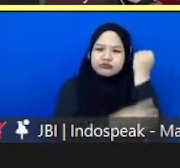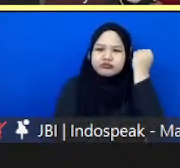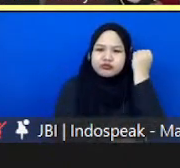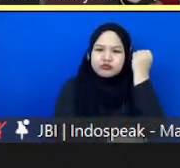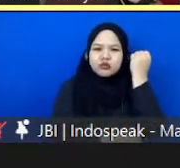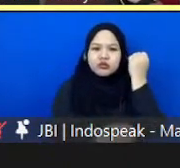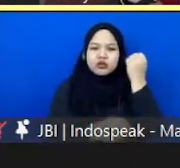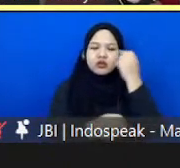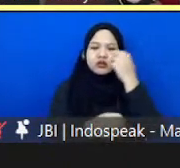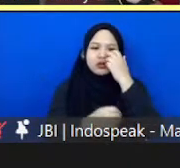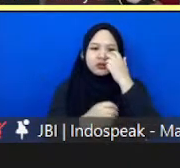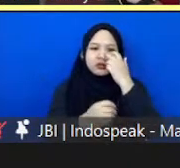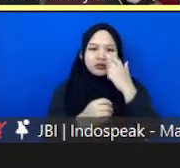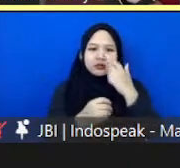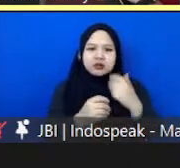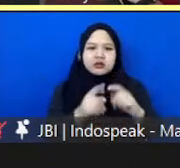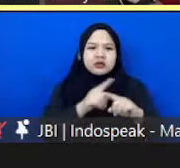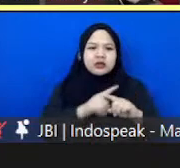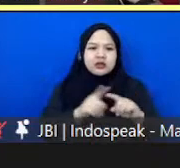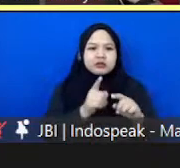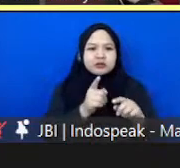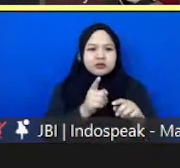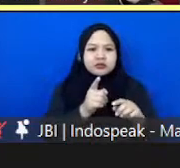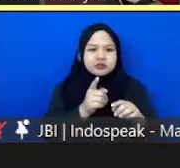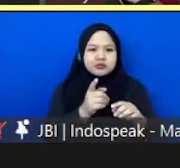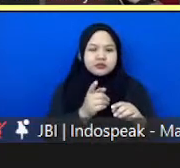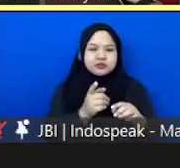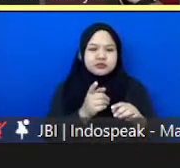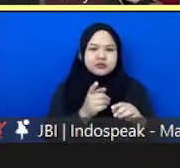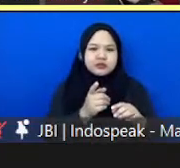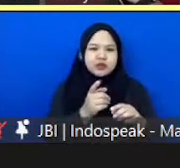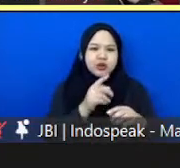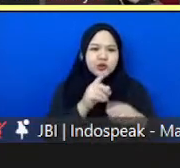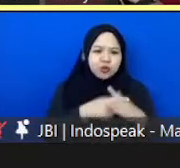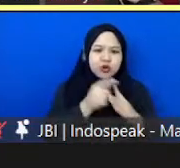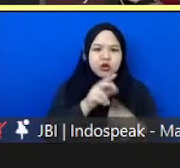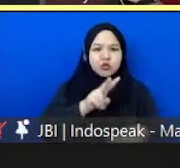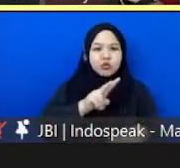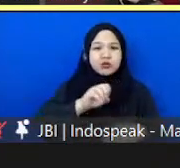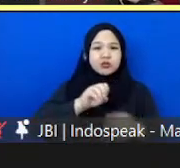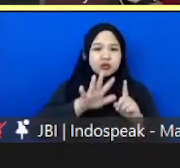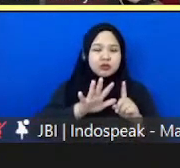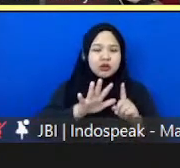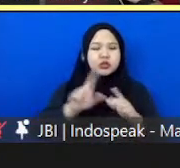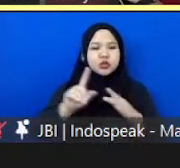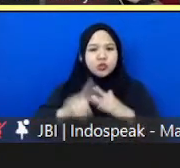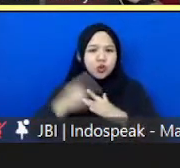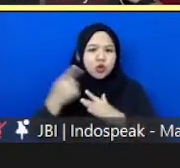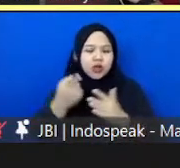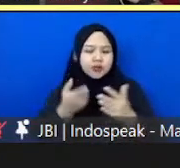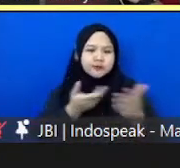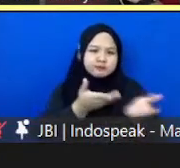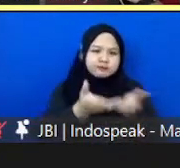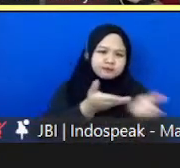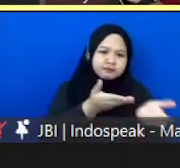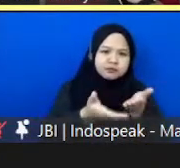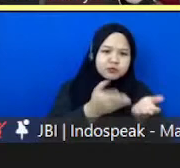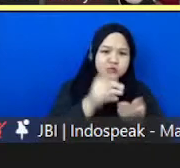serve the sick poor in perpetuity. So since 2015, they have provided care mostly to people with